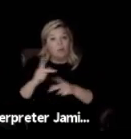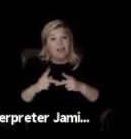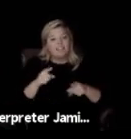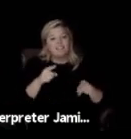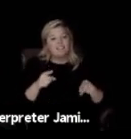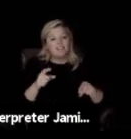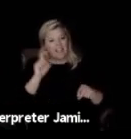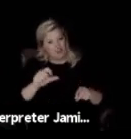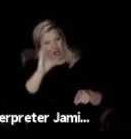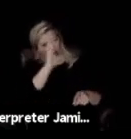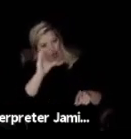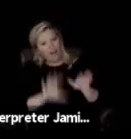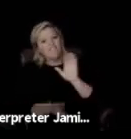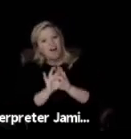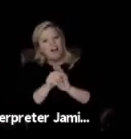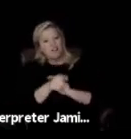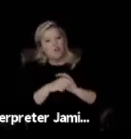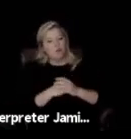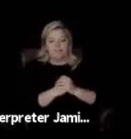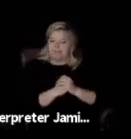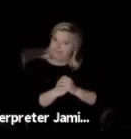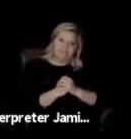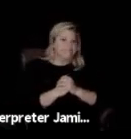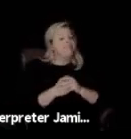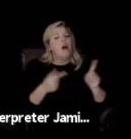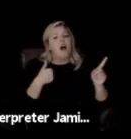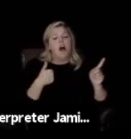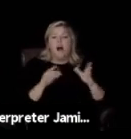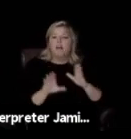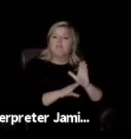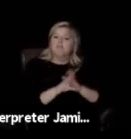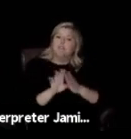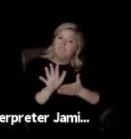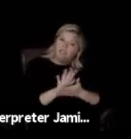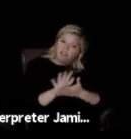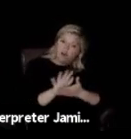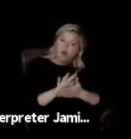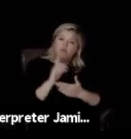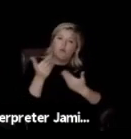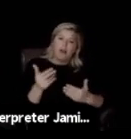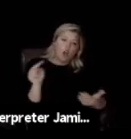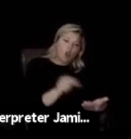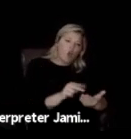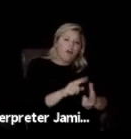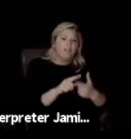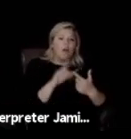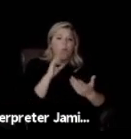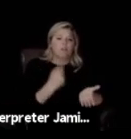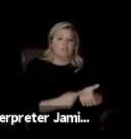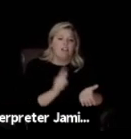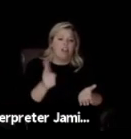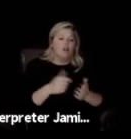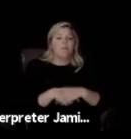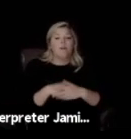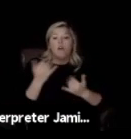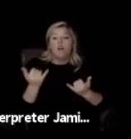they should want to talk to me. So I put together a video. So take a look and then let's talk on the other side. New this morning, 9